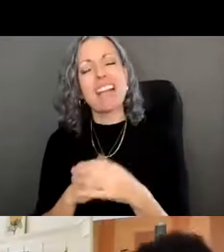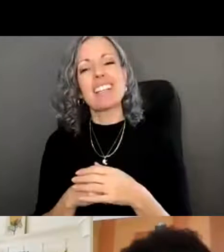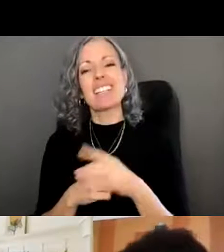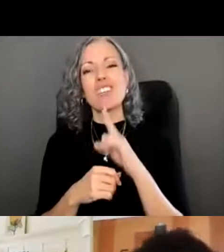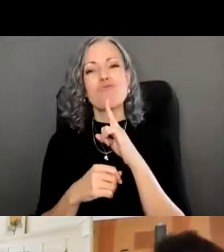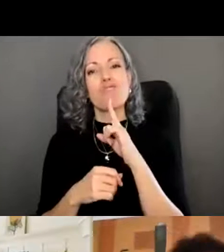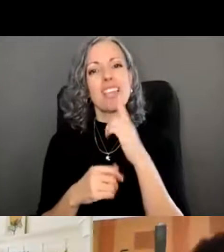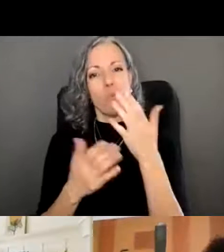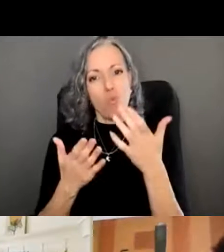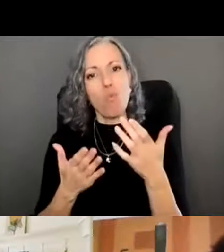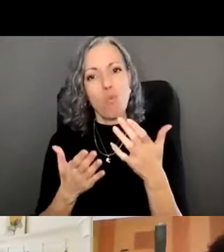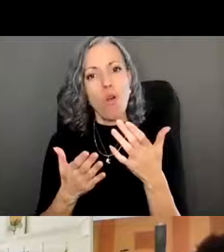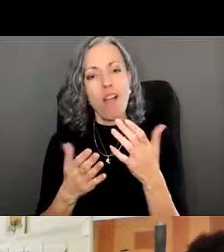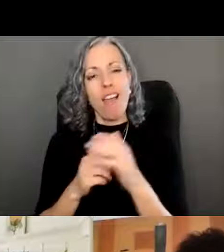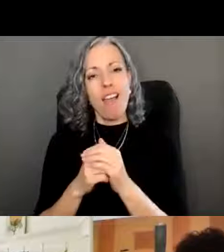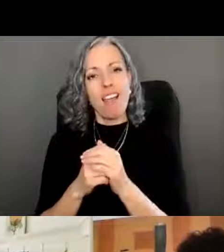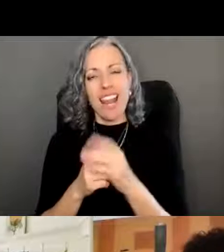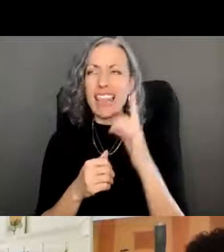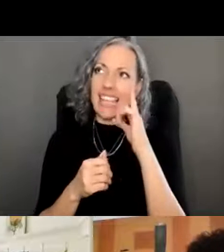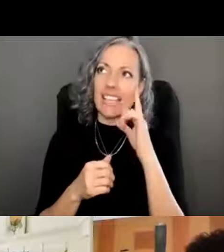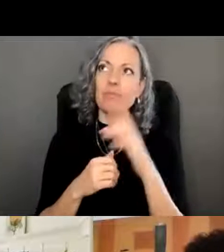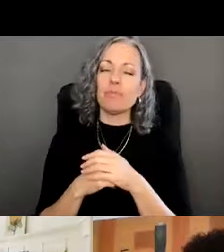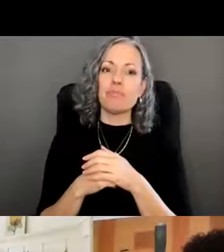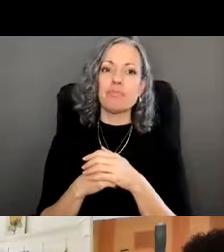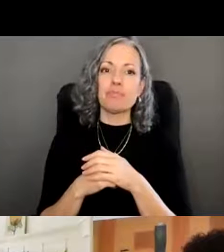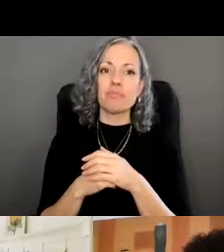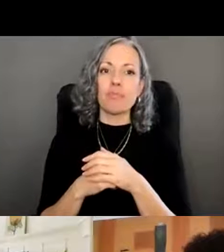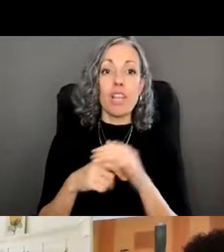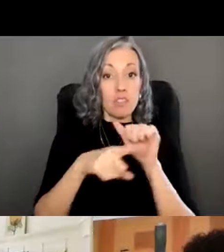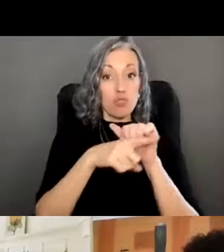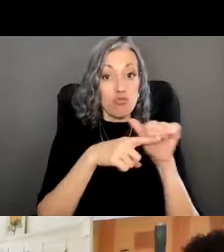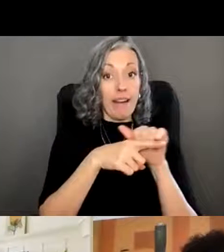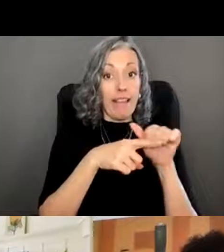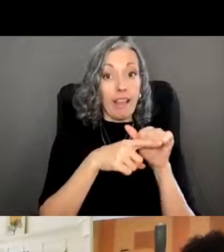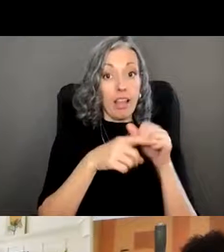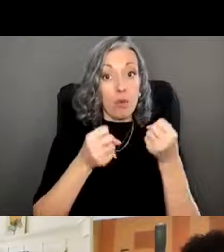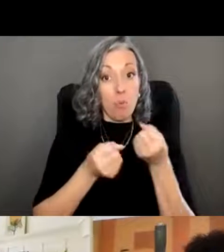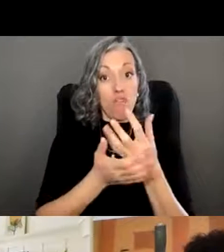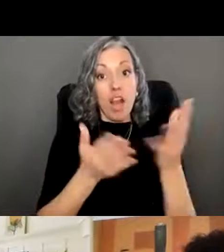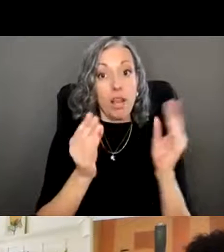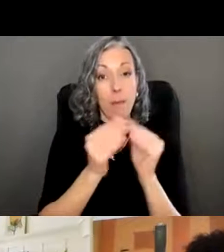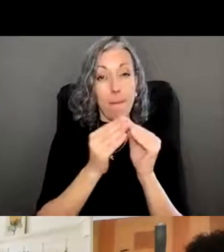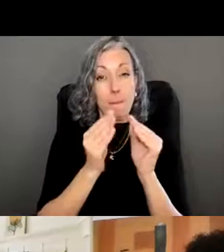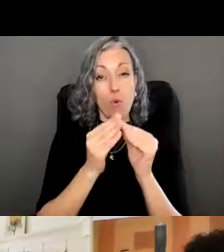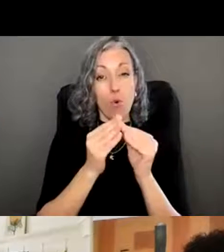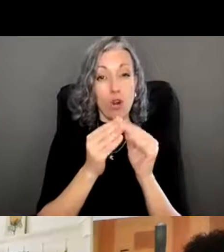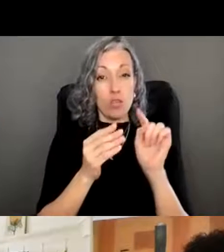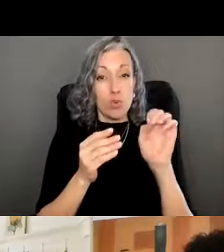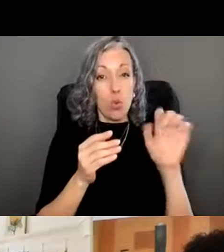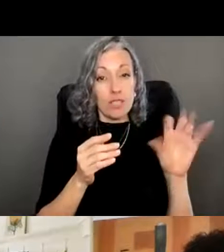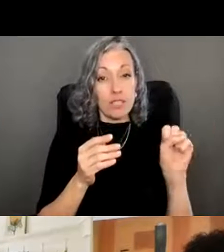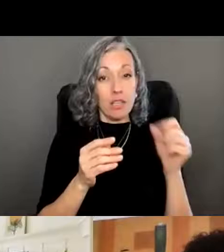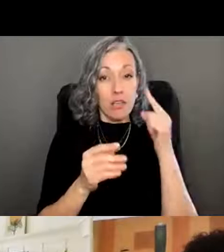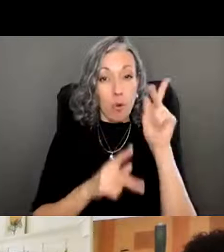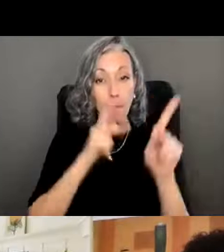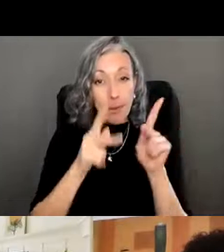certainly will. I think this aspect of training and providing more tools for people to do